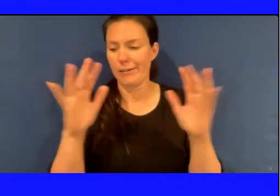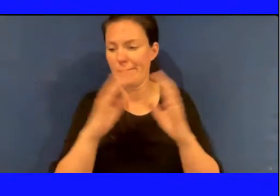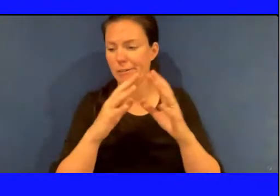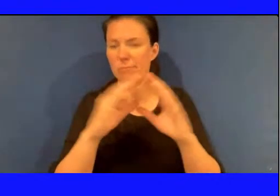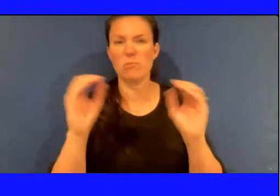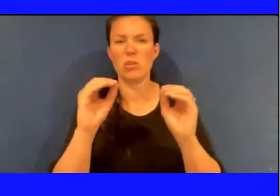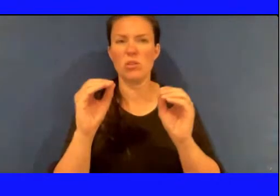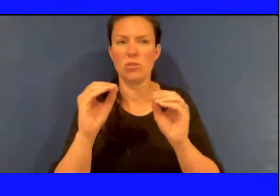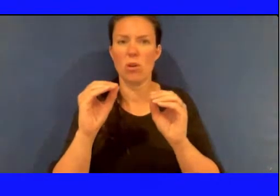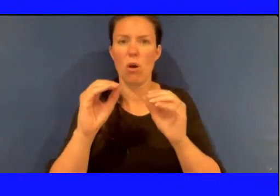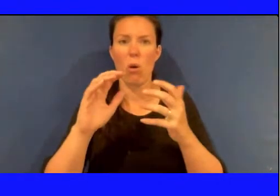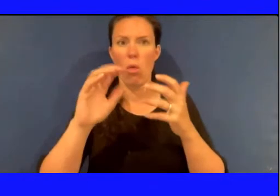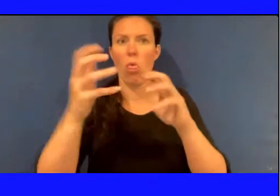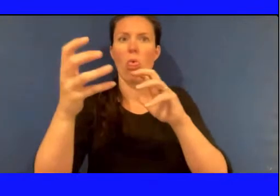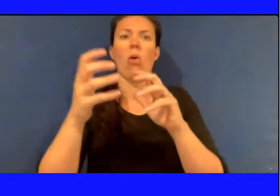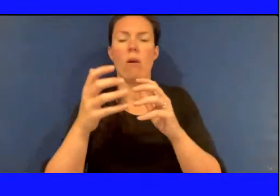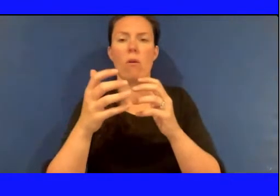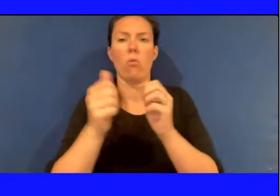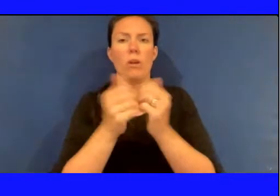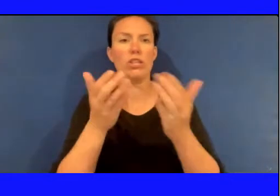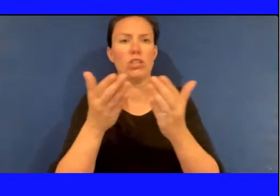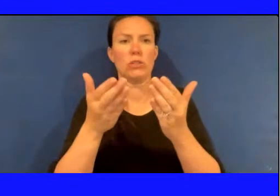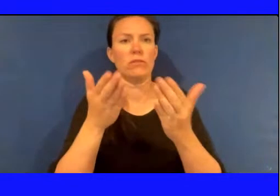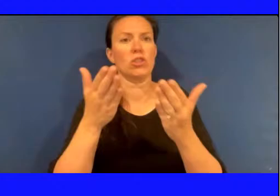in the continuity of care